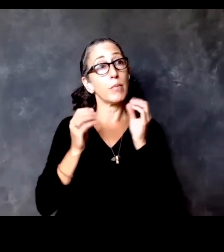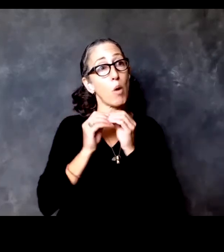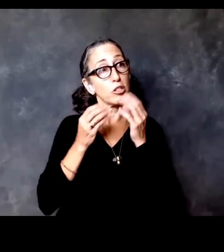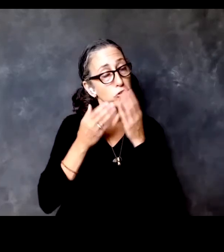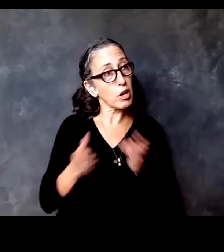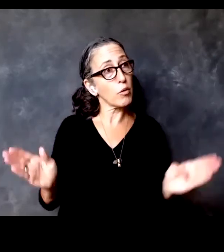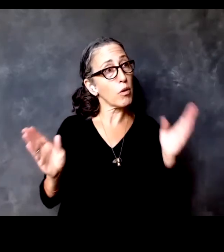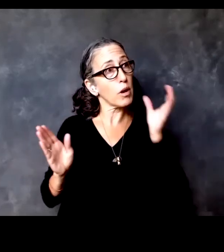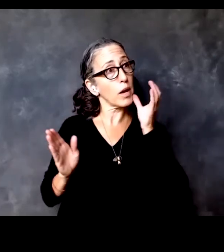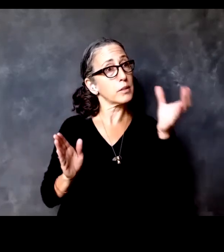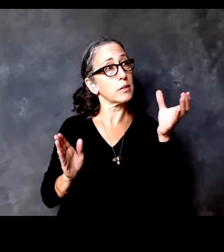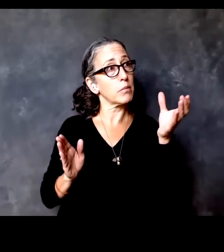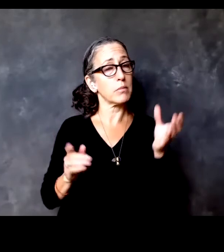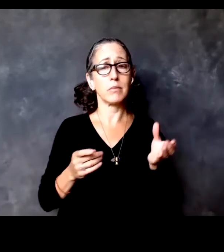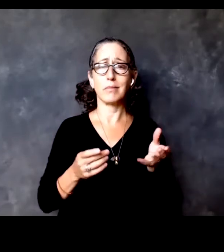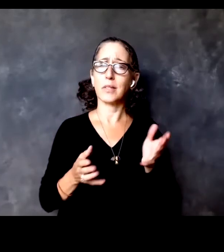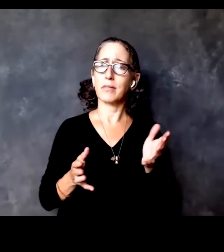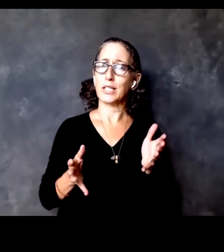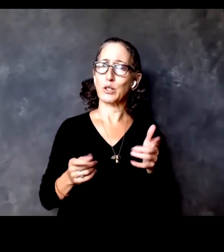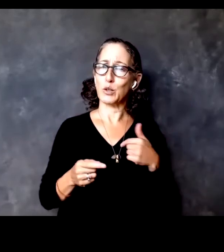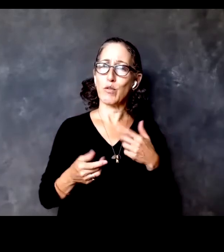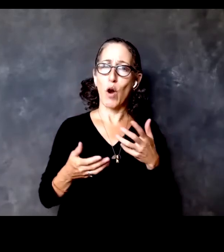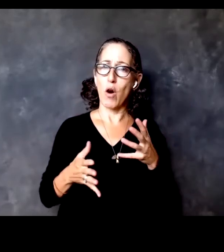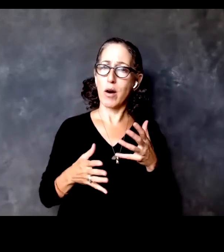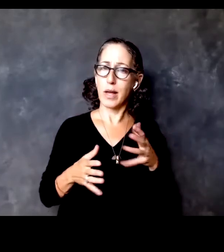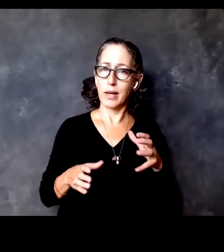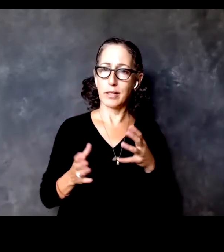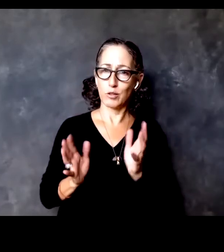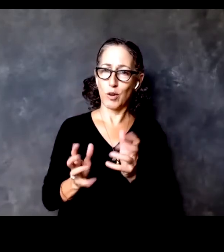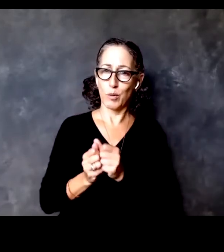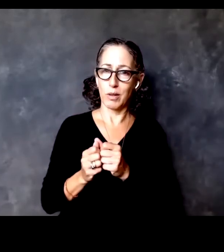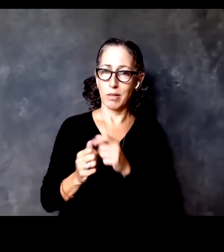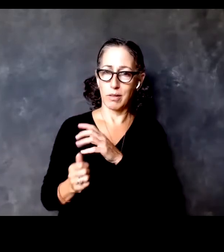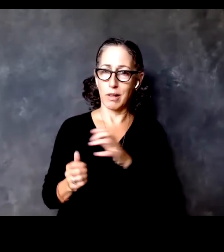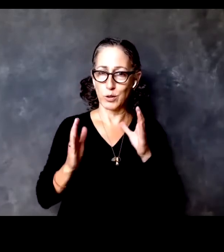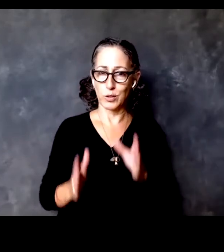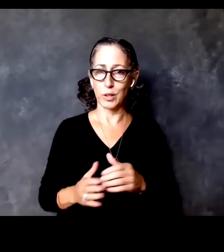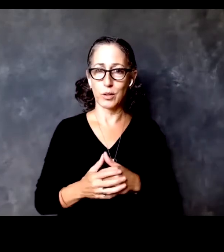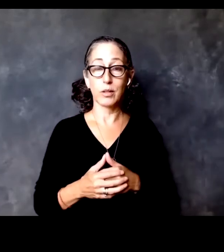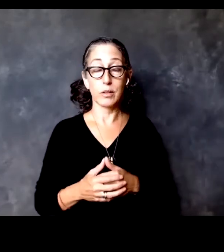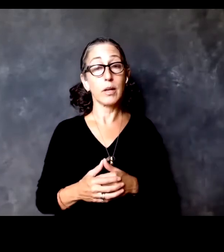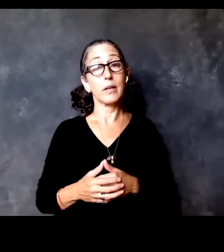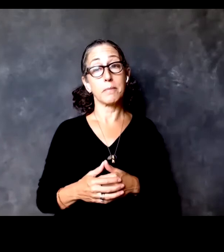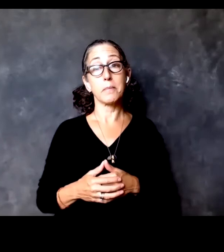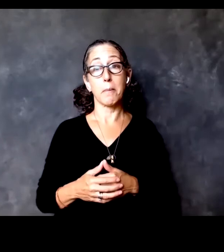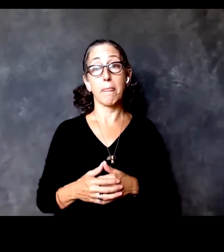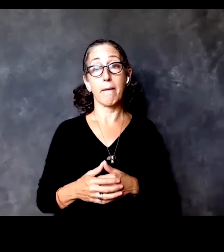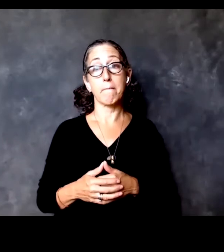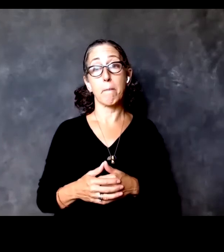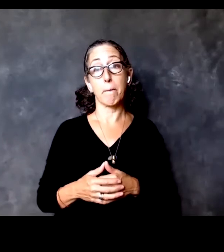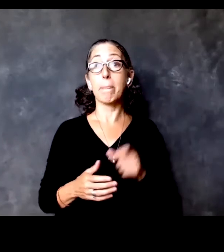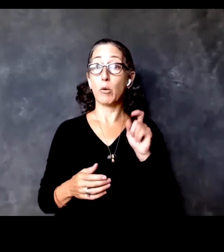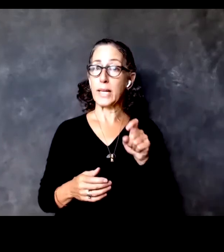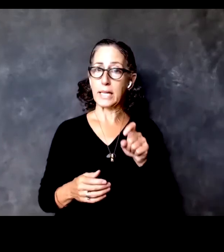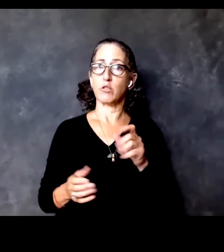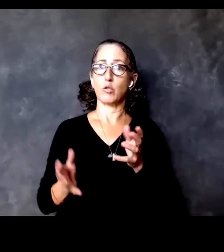probably something you've already done. And what I mean by that, first in the literal sense, is we do need to actually meet with legislators, and we need to prepare